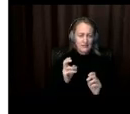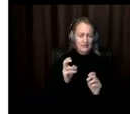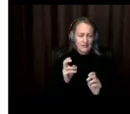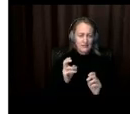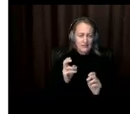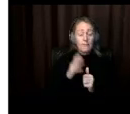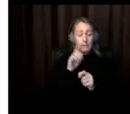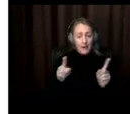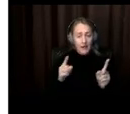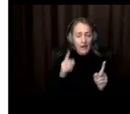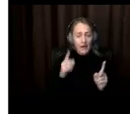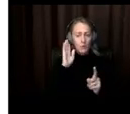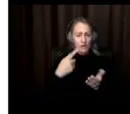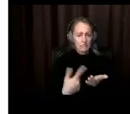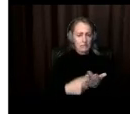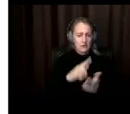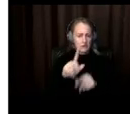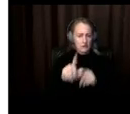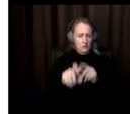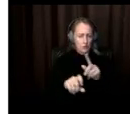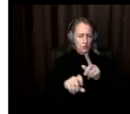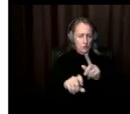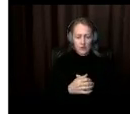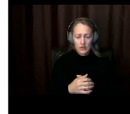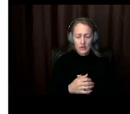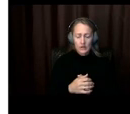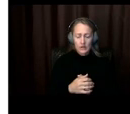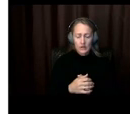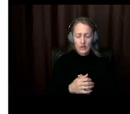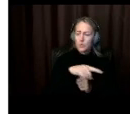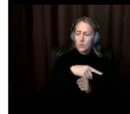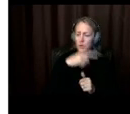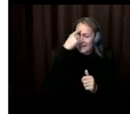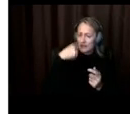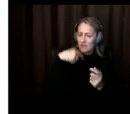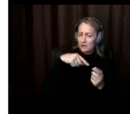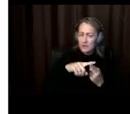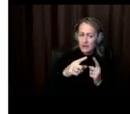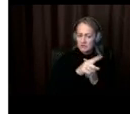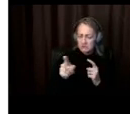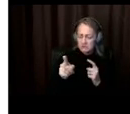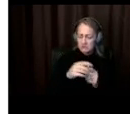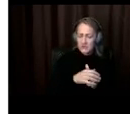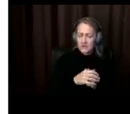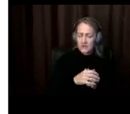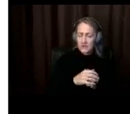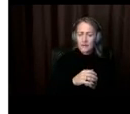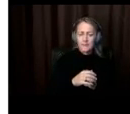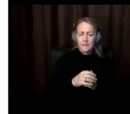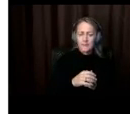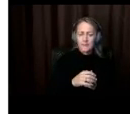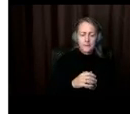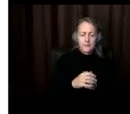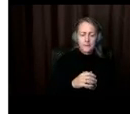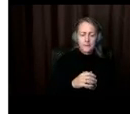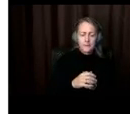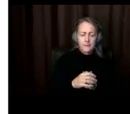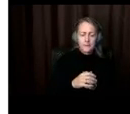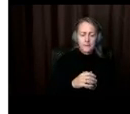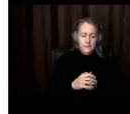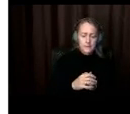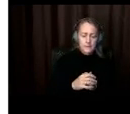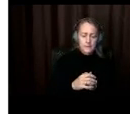questions, and I want you to think about these with the next thing that I'm going to talk to you about.